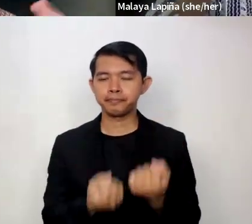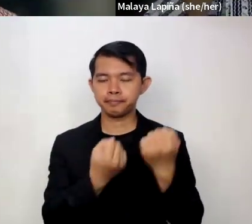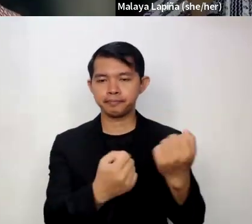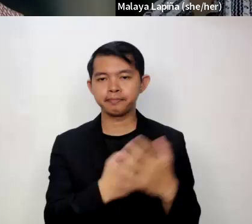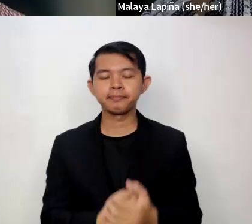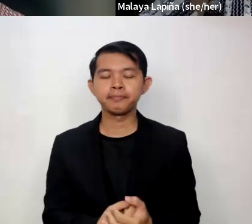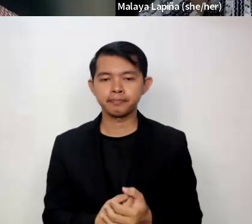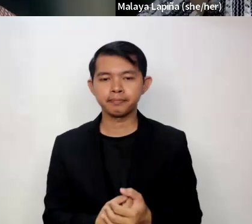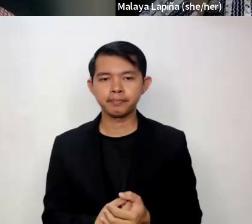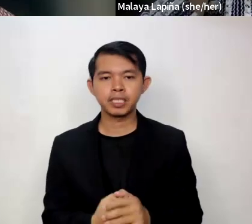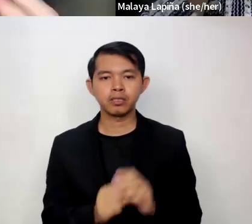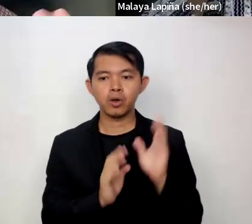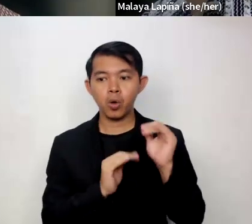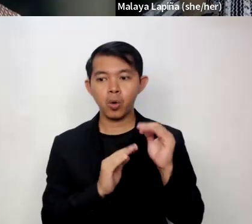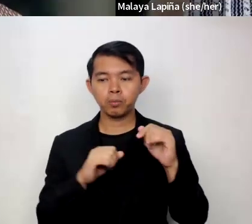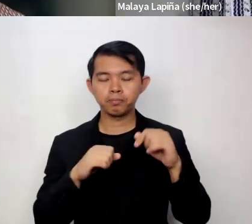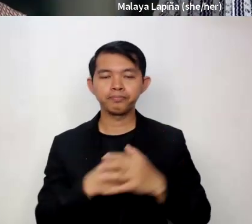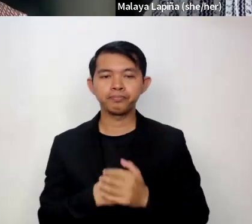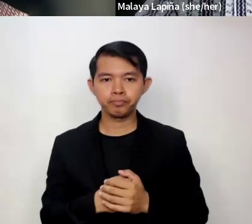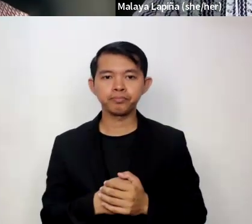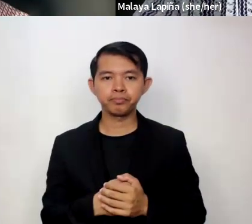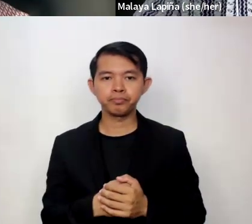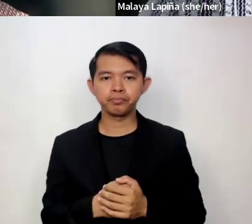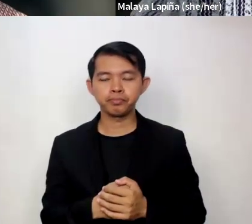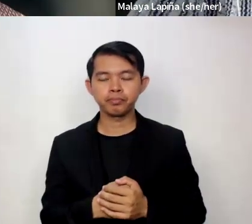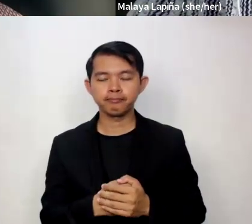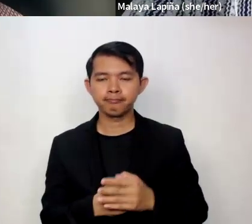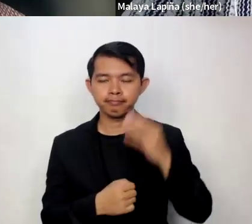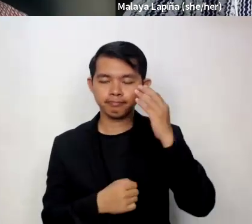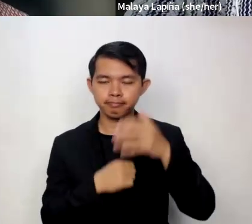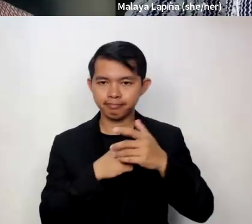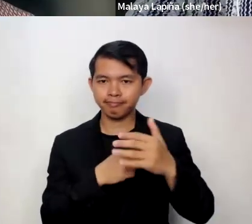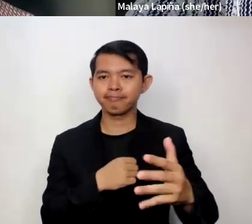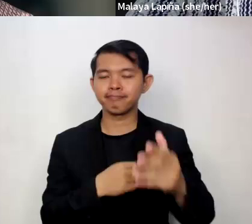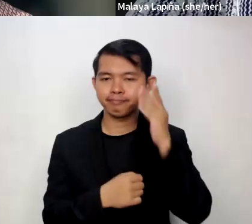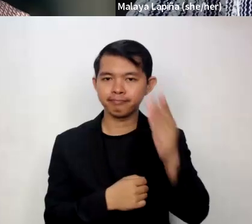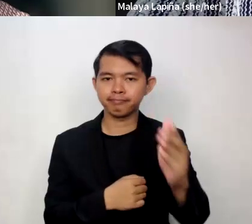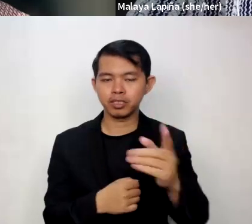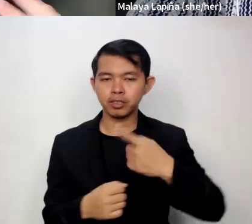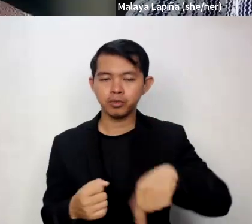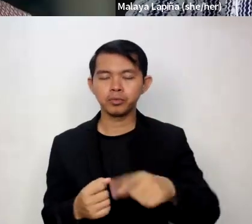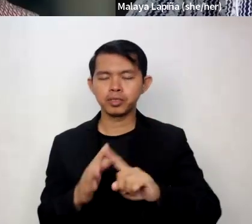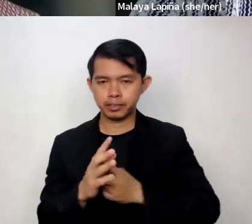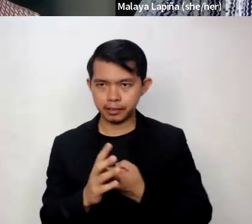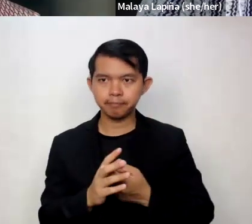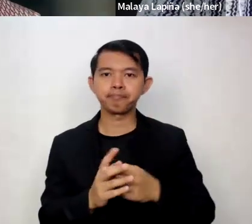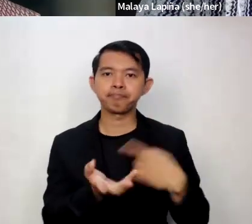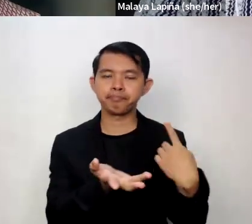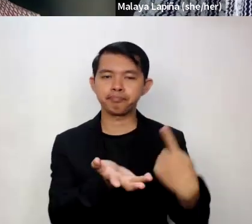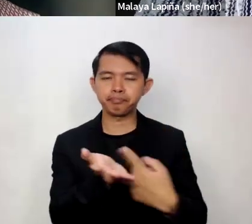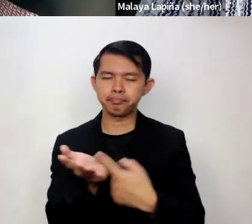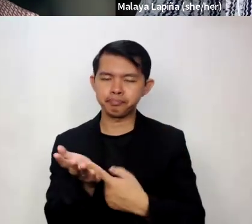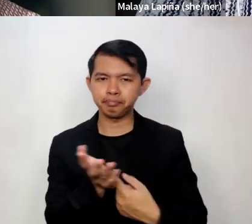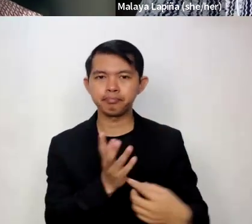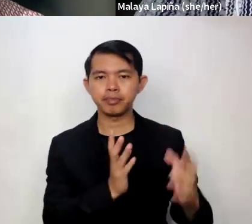the webinar not only sheds light on, but eventually will help start conversations. No, I saw in the registration we